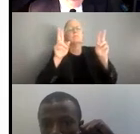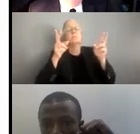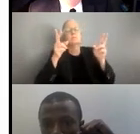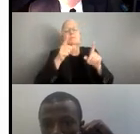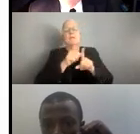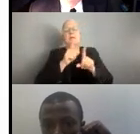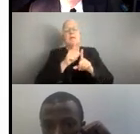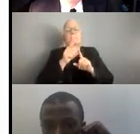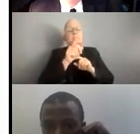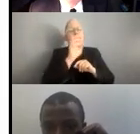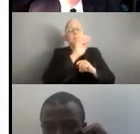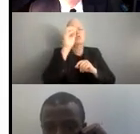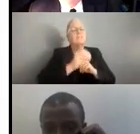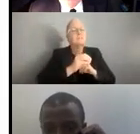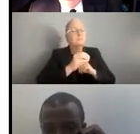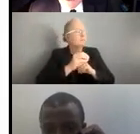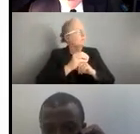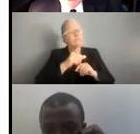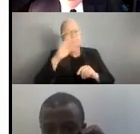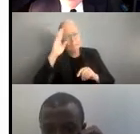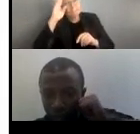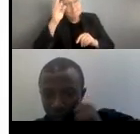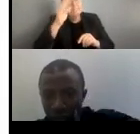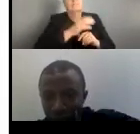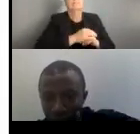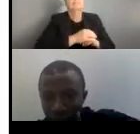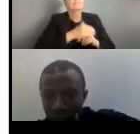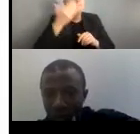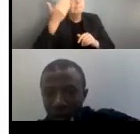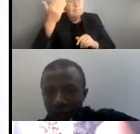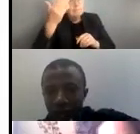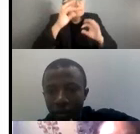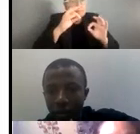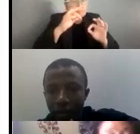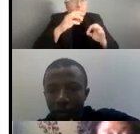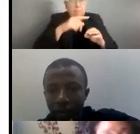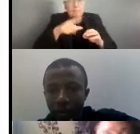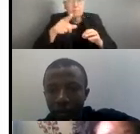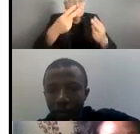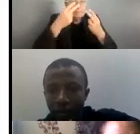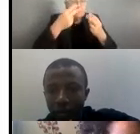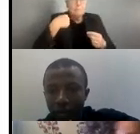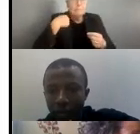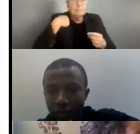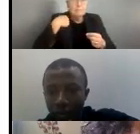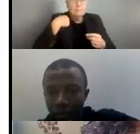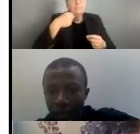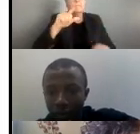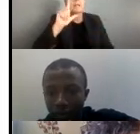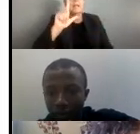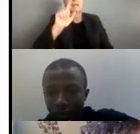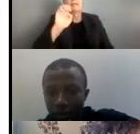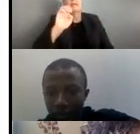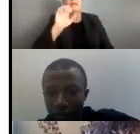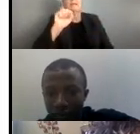Is that what you mean? Hello, pleasant good day. Yes, hello there. Are you seeing me? My name is Leslie Ann Huggins. Thank you for